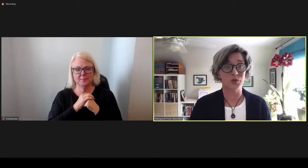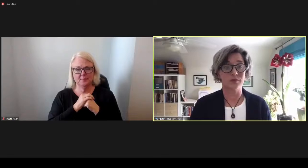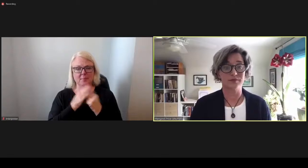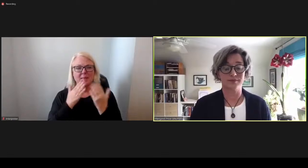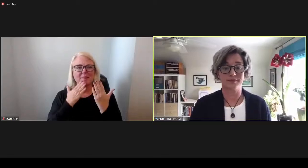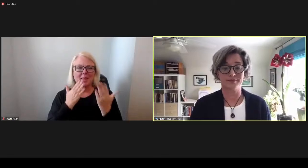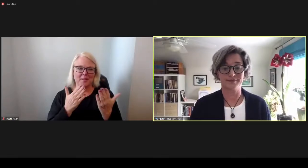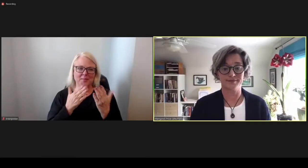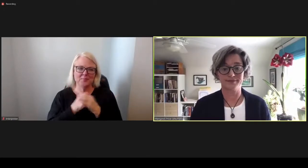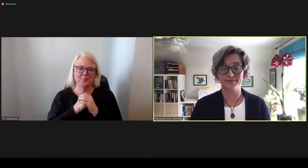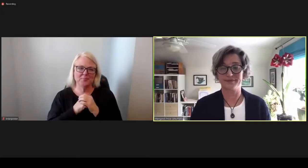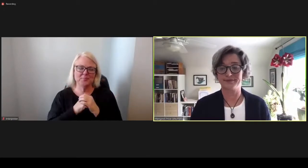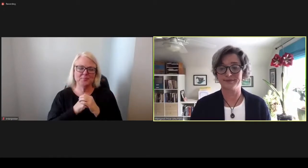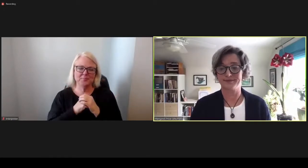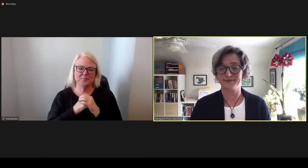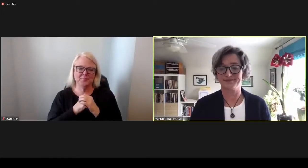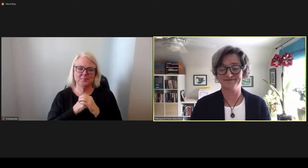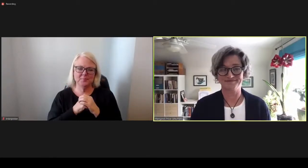Thank you.